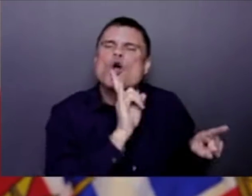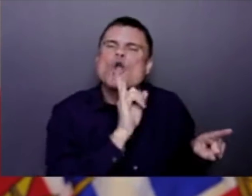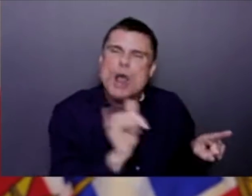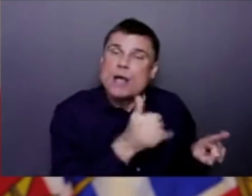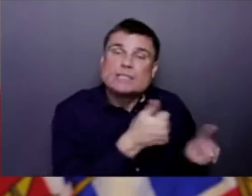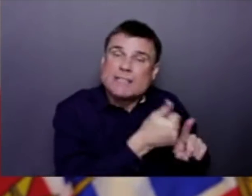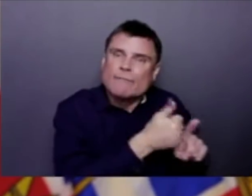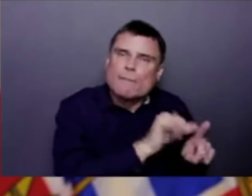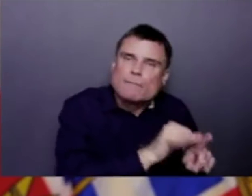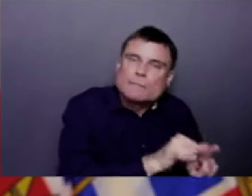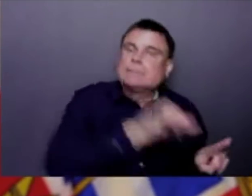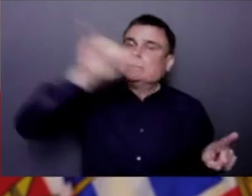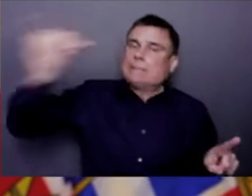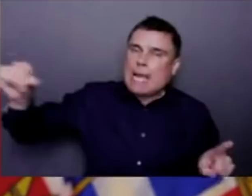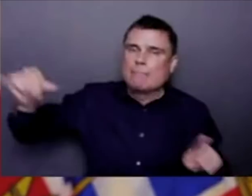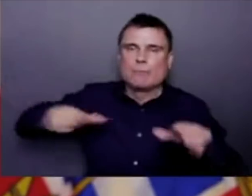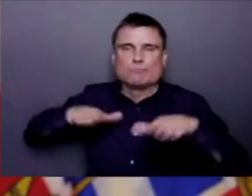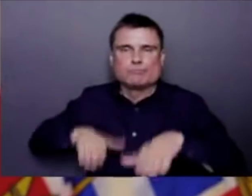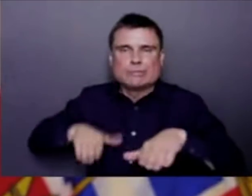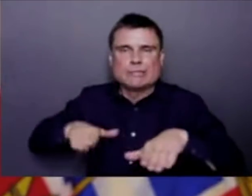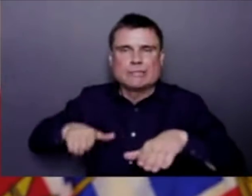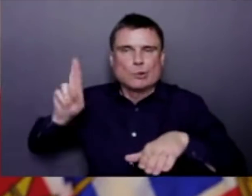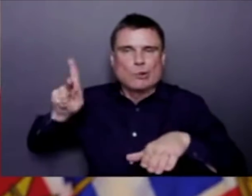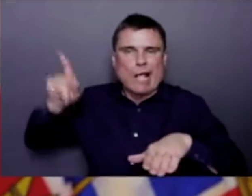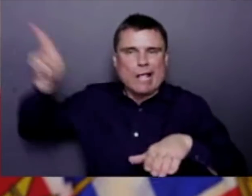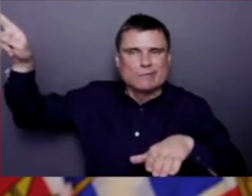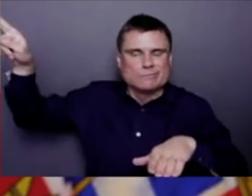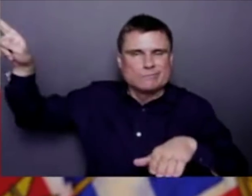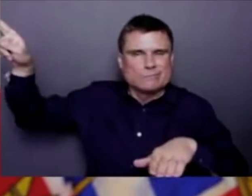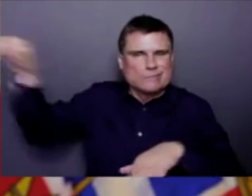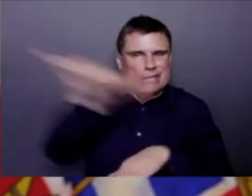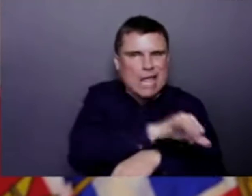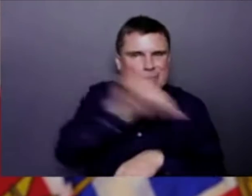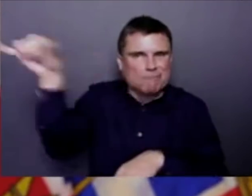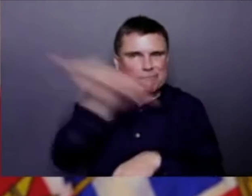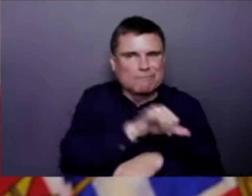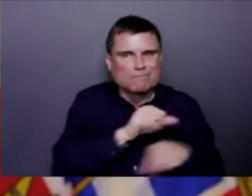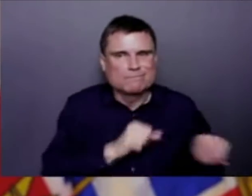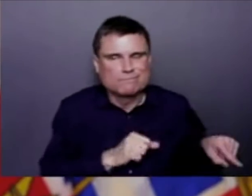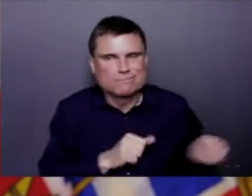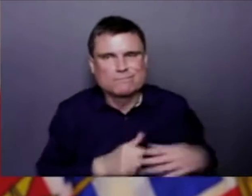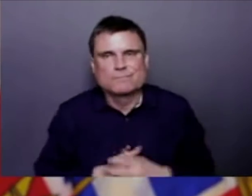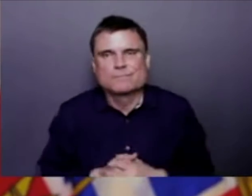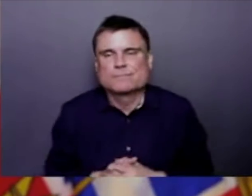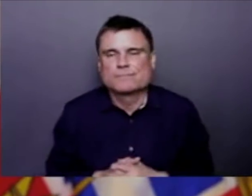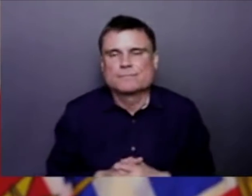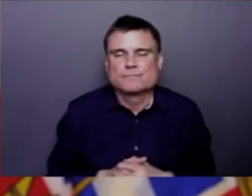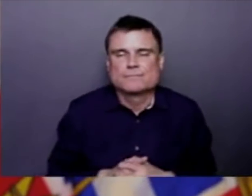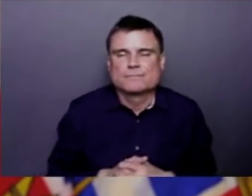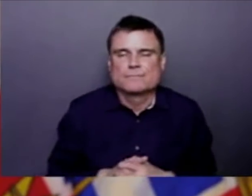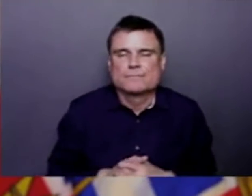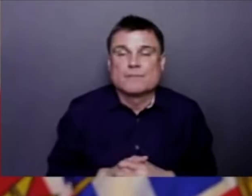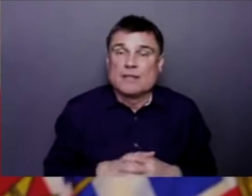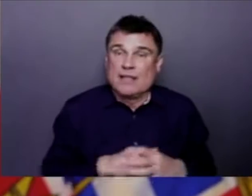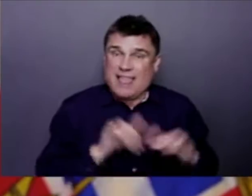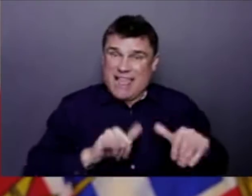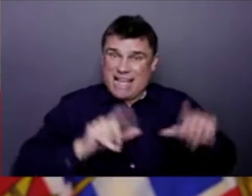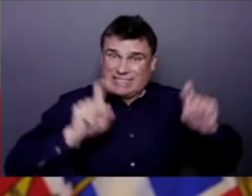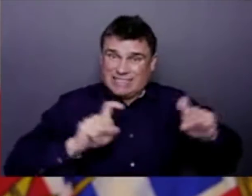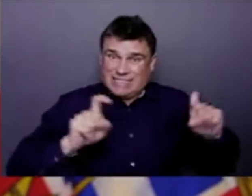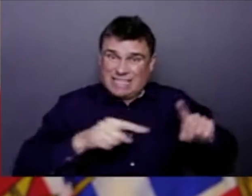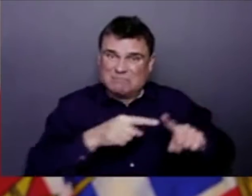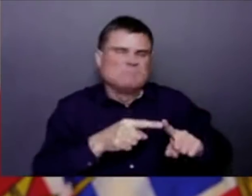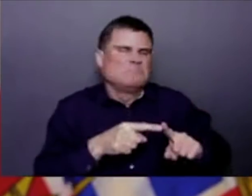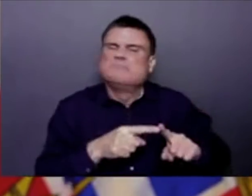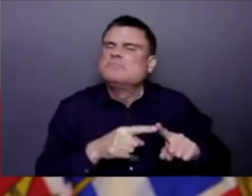test that we do to diagnose COVID-19 across the province, and we've been using it, as you know, since it was